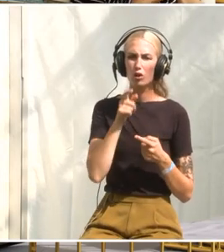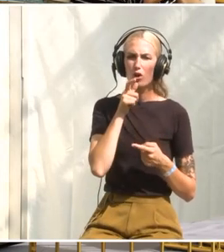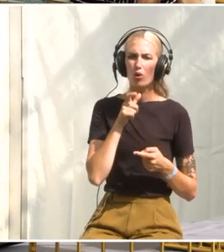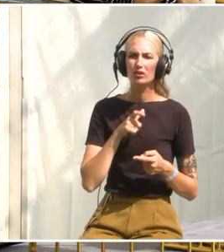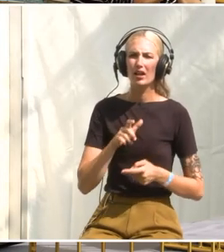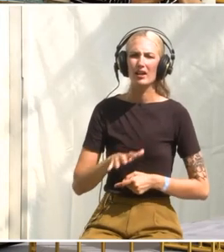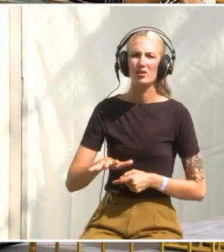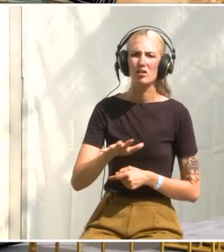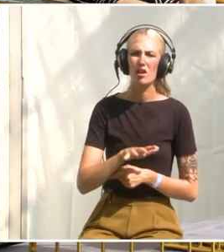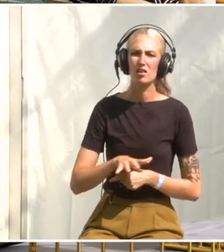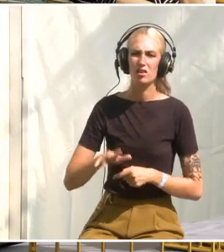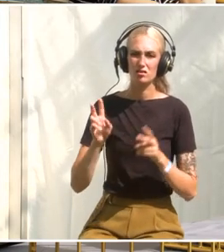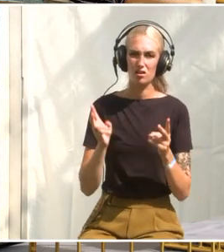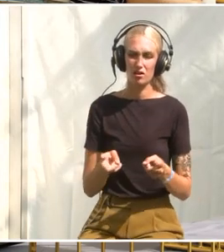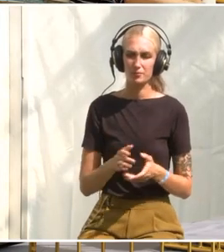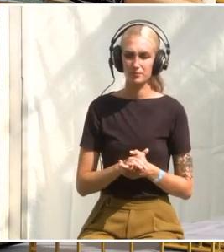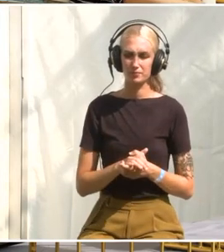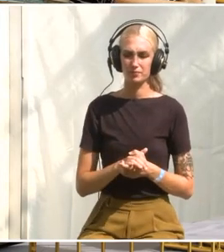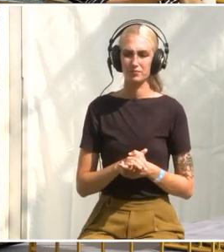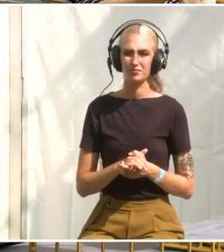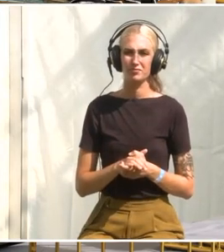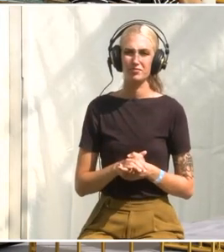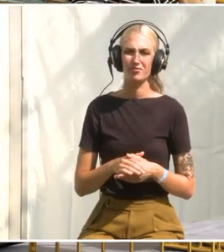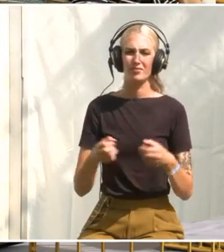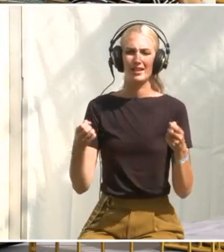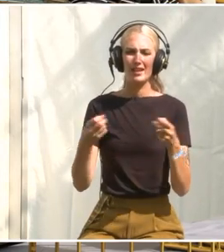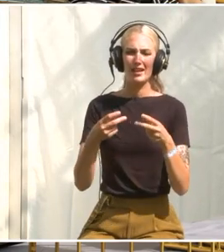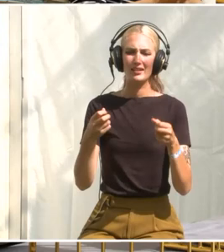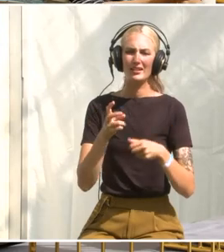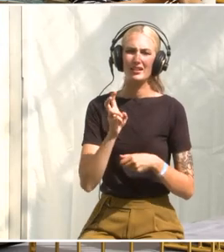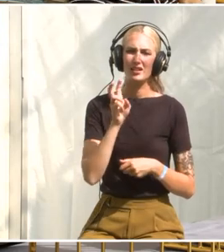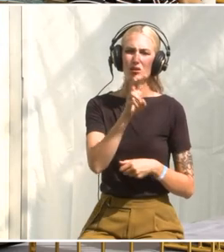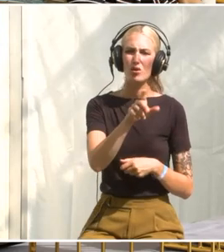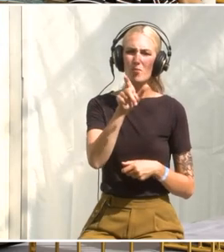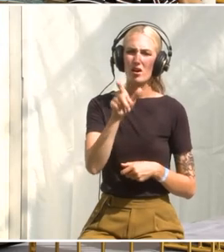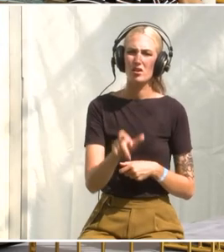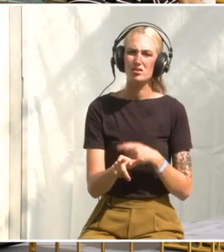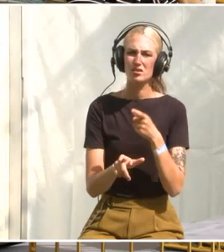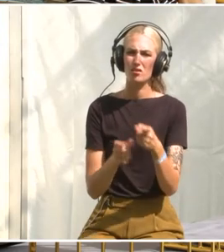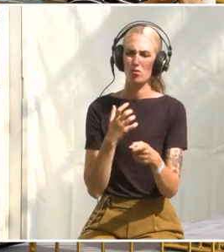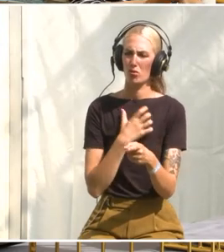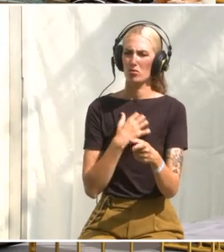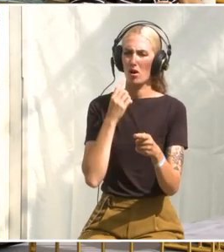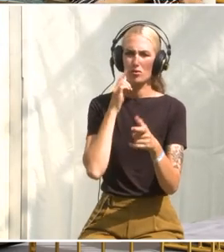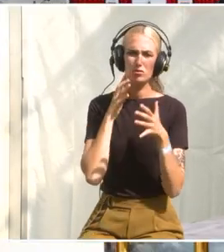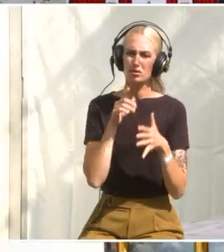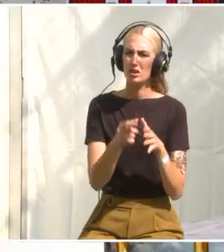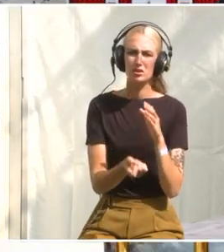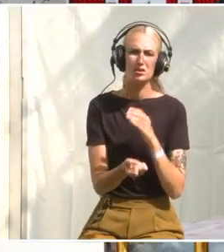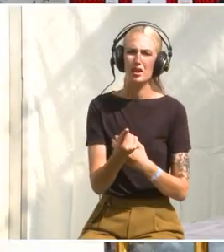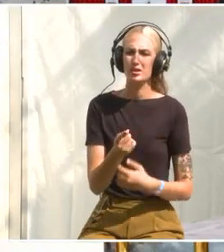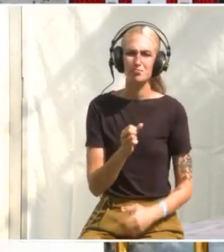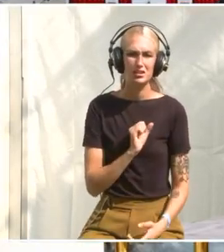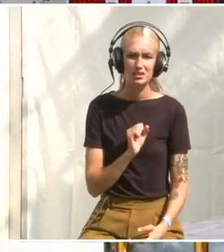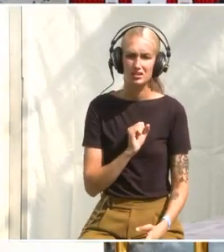side, to when we talk about digital nomads, I think it's hugely important to think why this phenomenon emerged. It didn't emerge because you suddenly